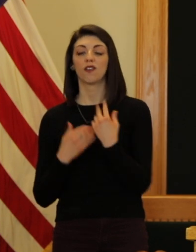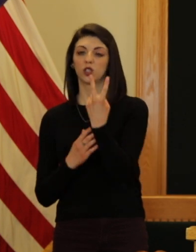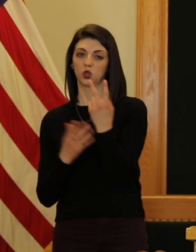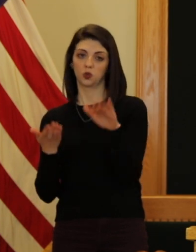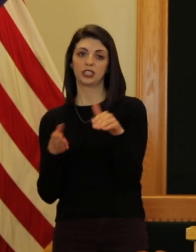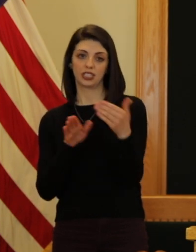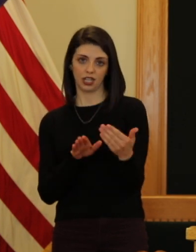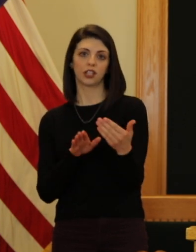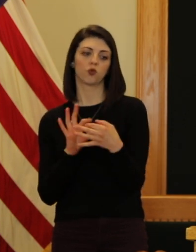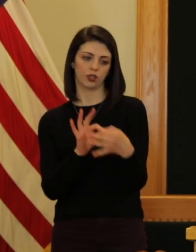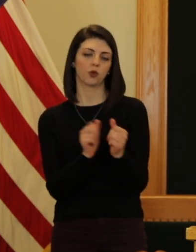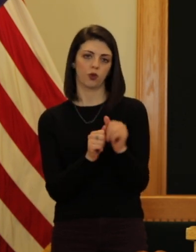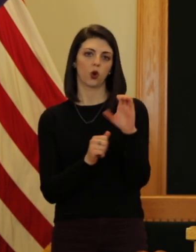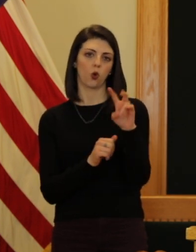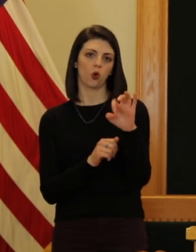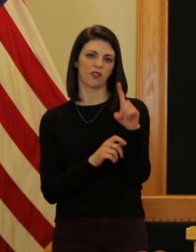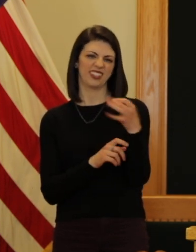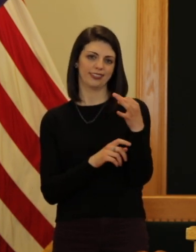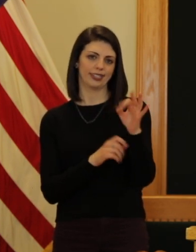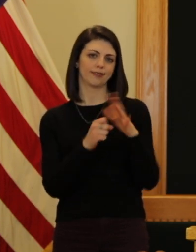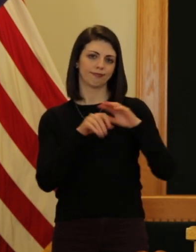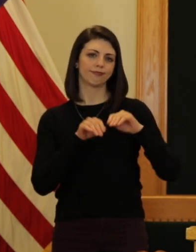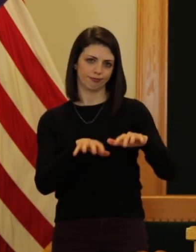due to COVID-19 in the county.